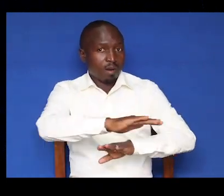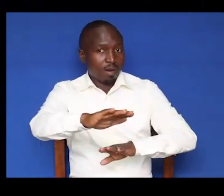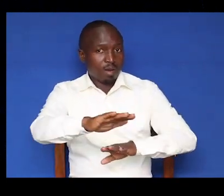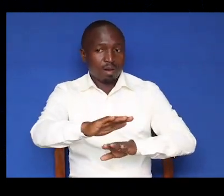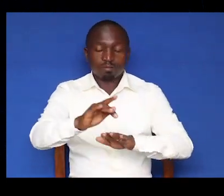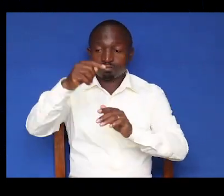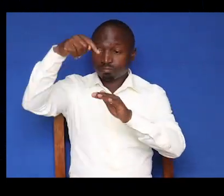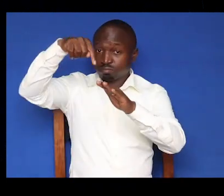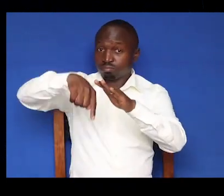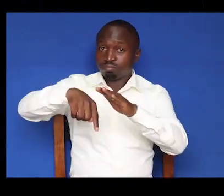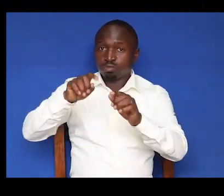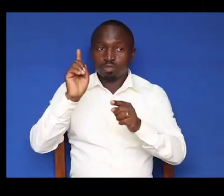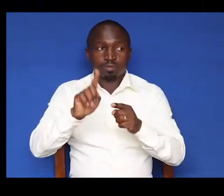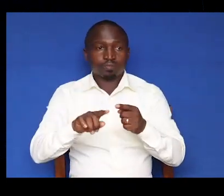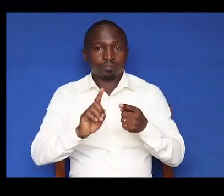occupy